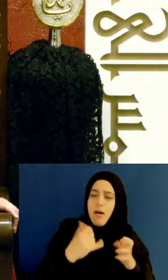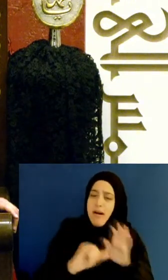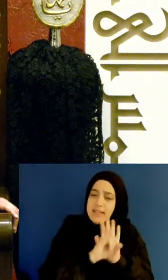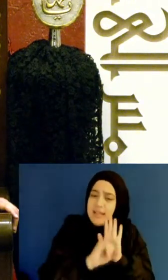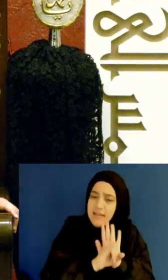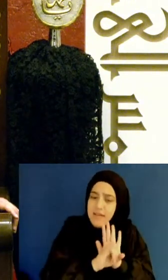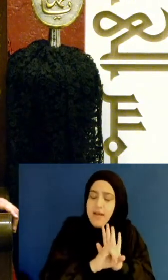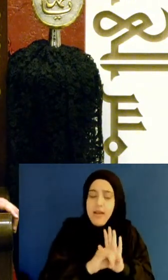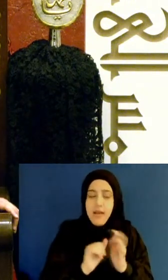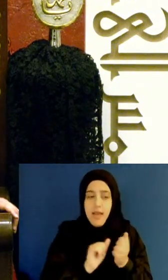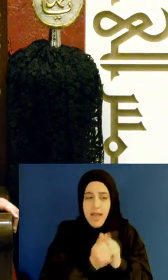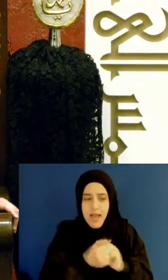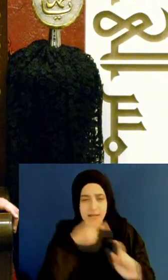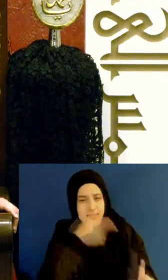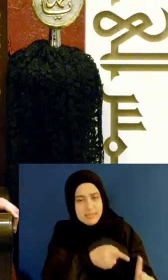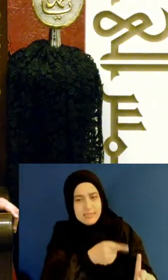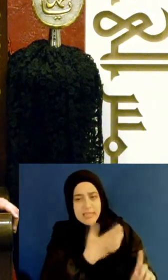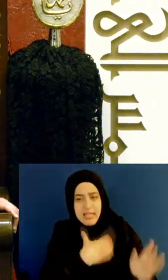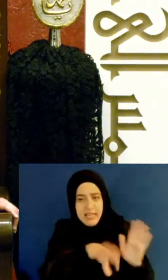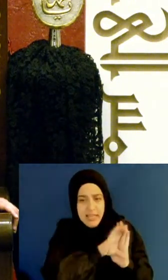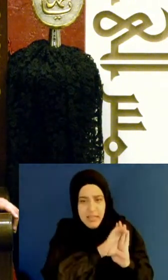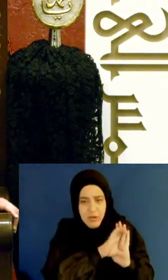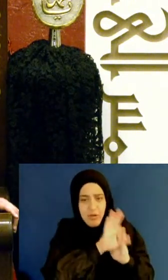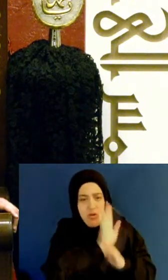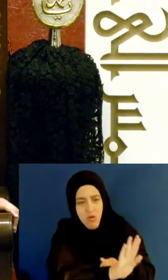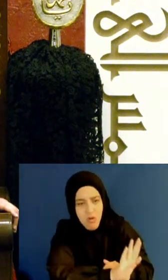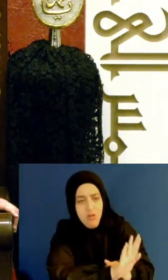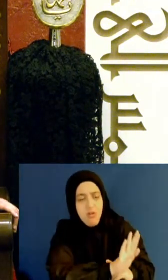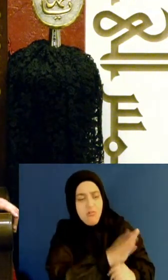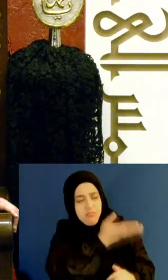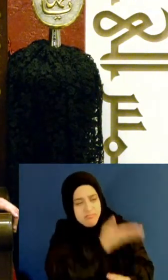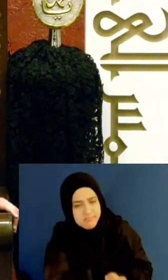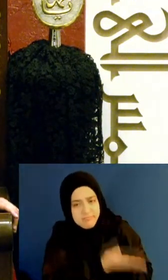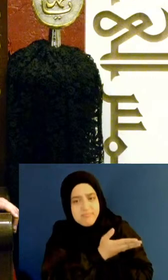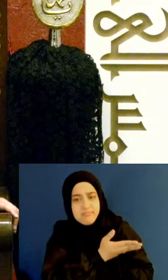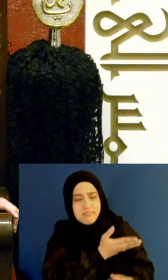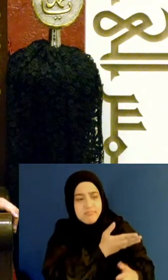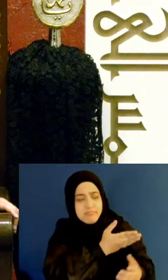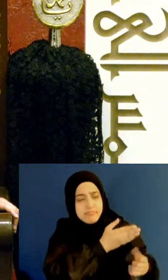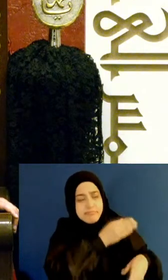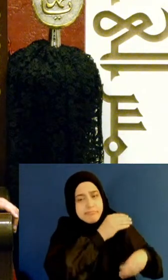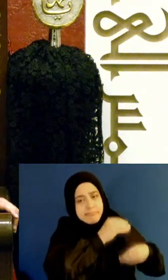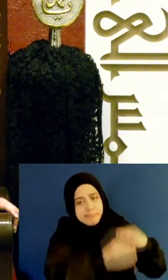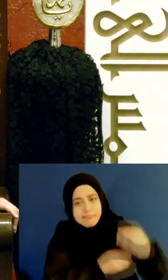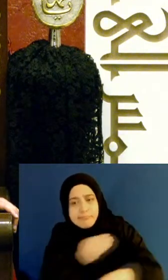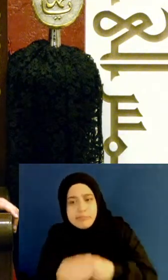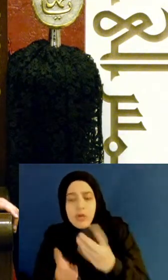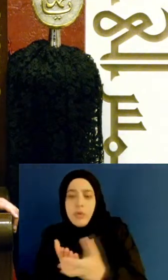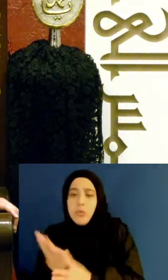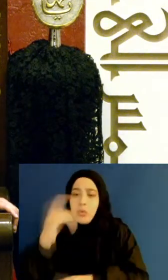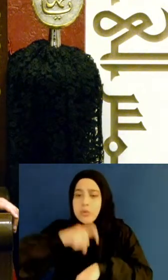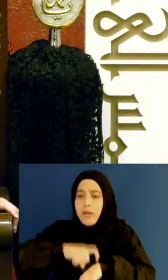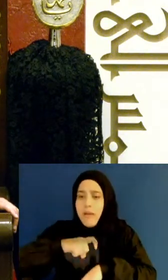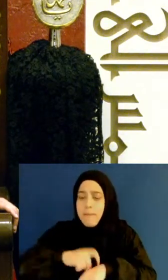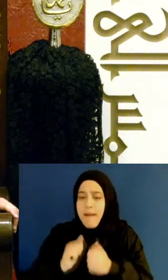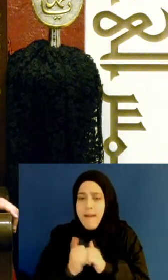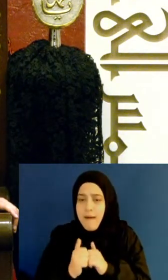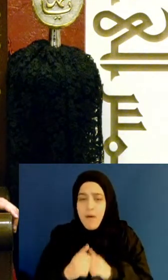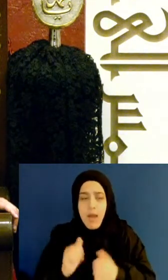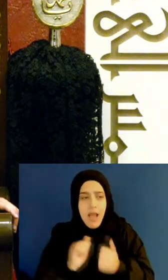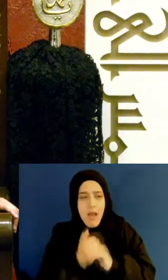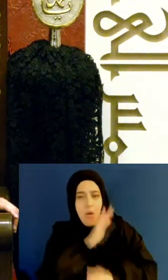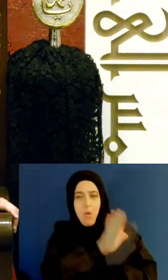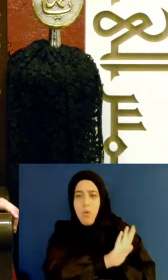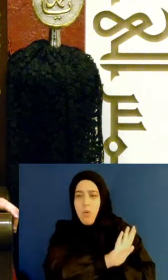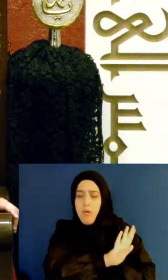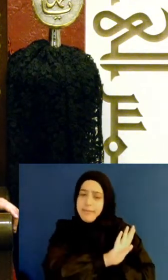then was passed on or existed across the passage of time and what the impact of this was during the